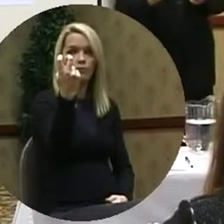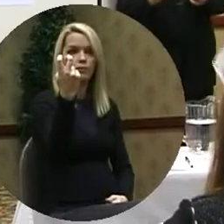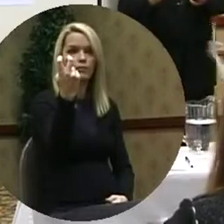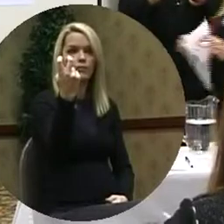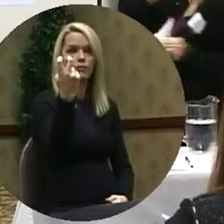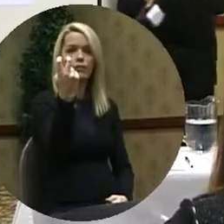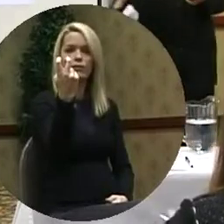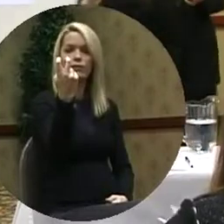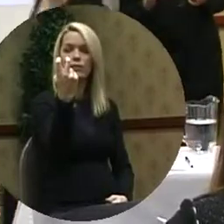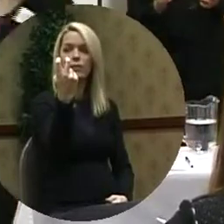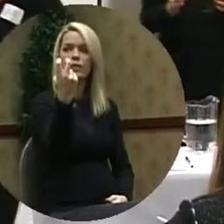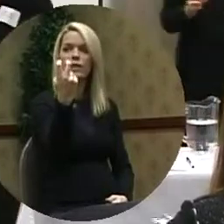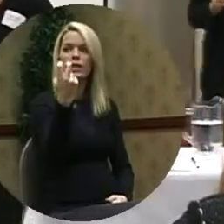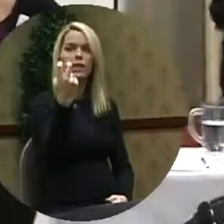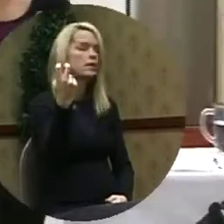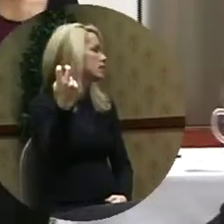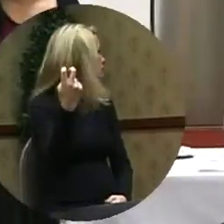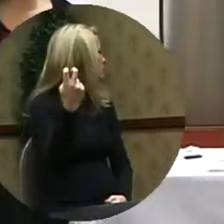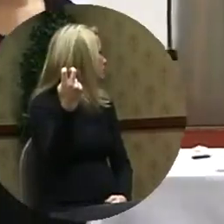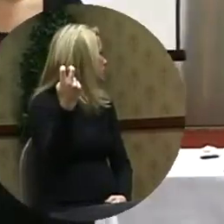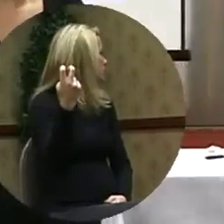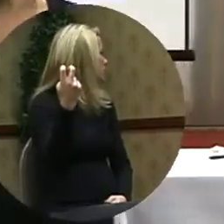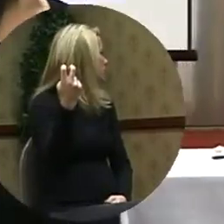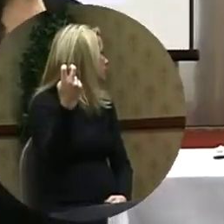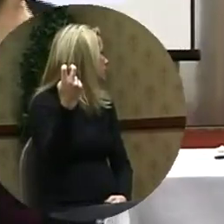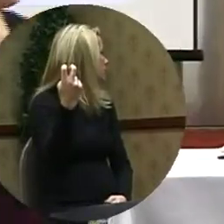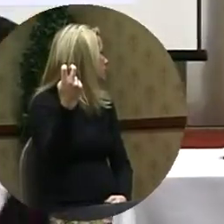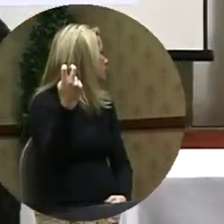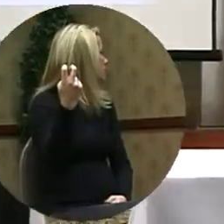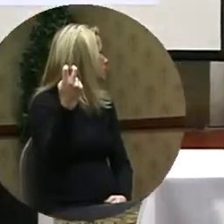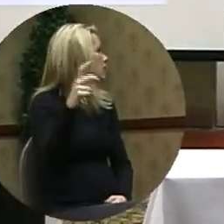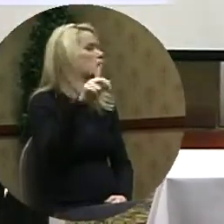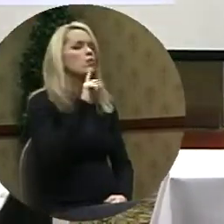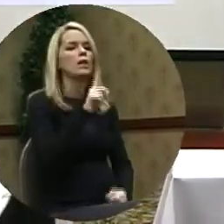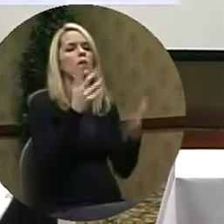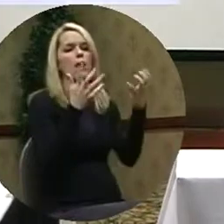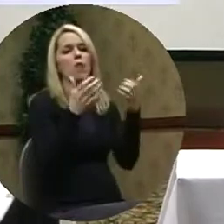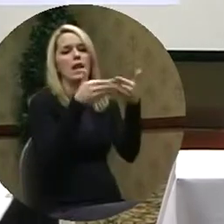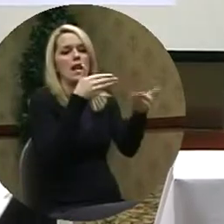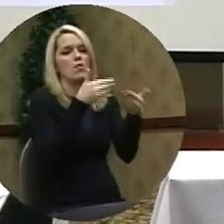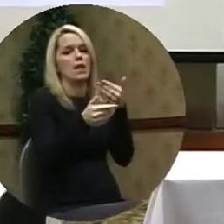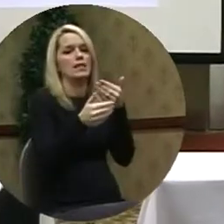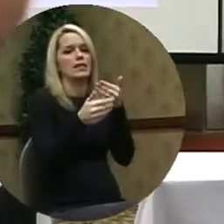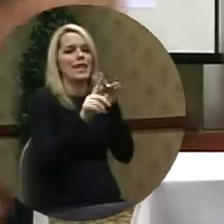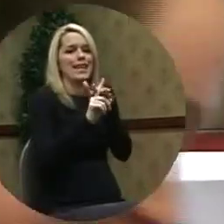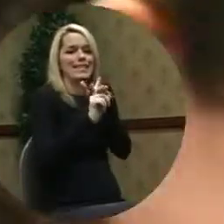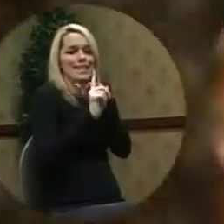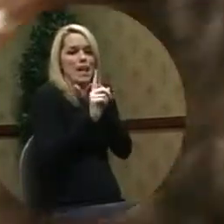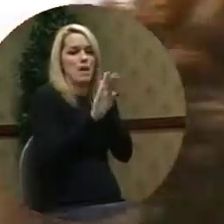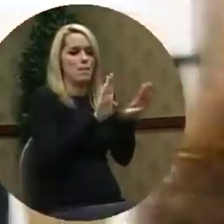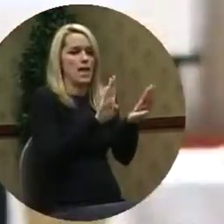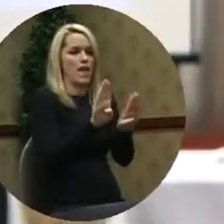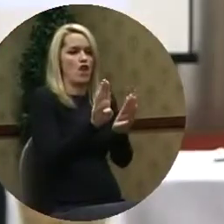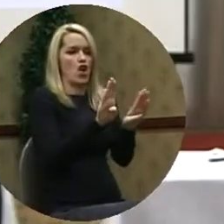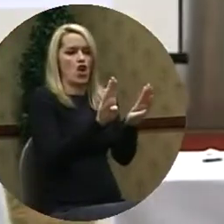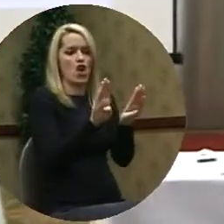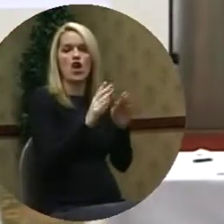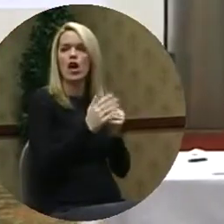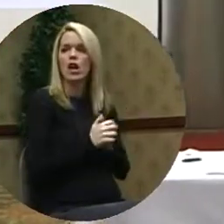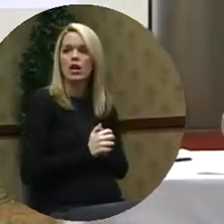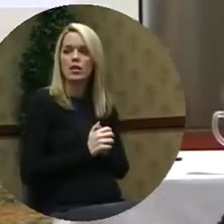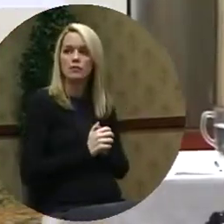what I really was looking for anyway. That meets your escape-motivated behavior, right? What I'm